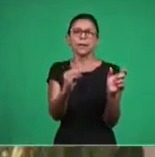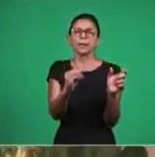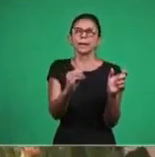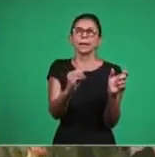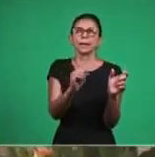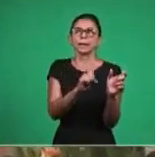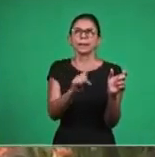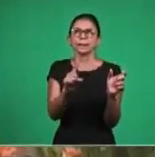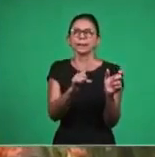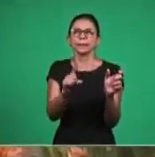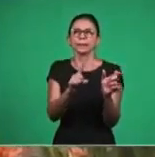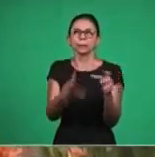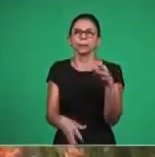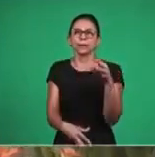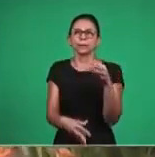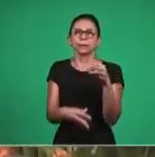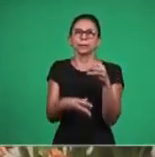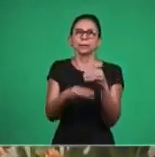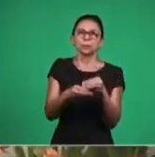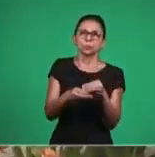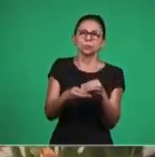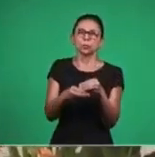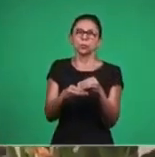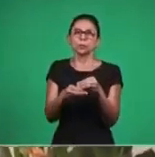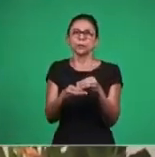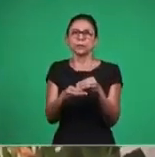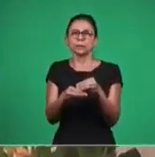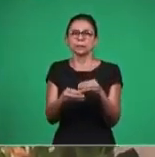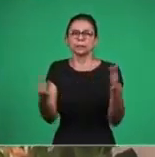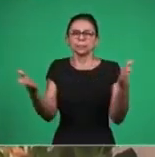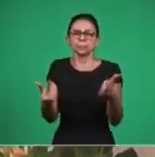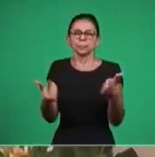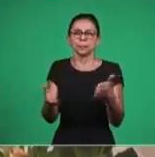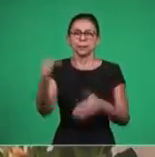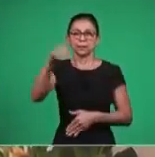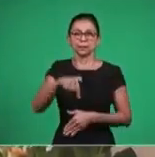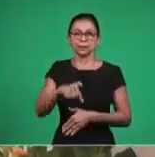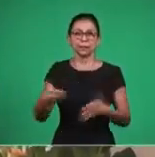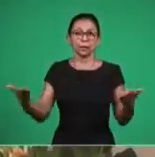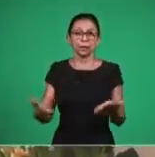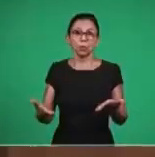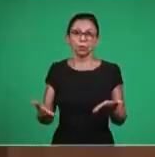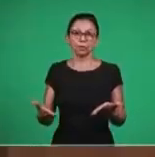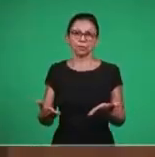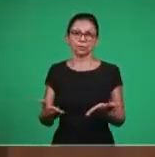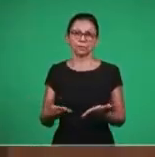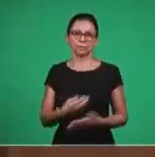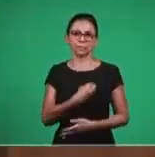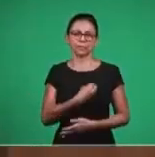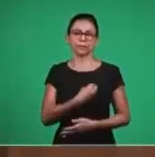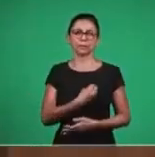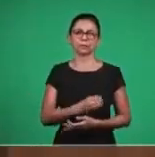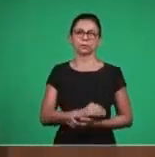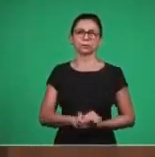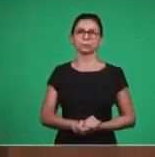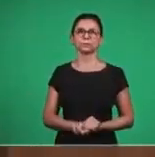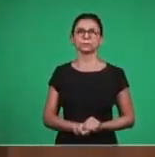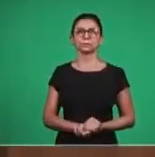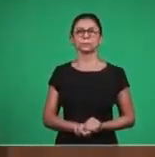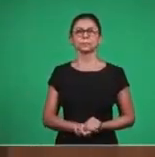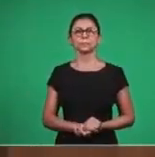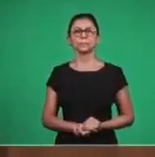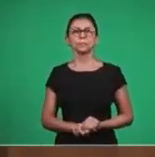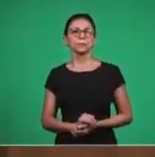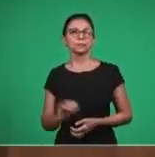this instant, what in physics we say here now. So you